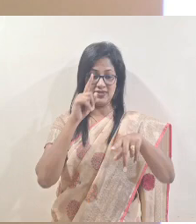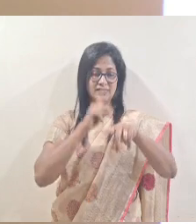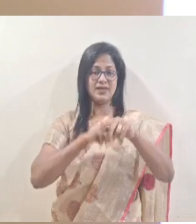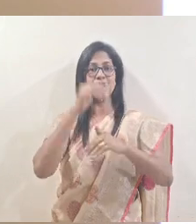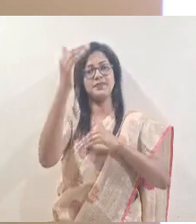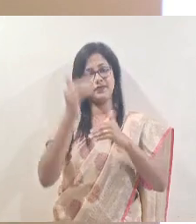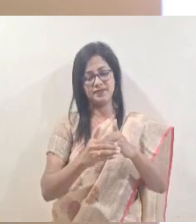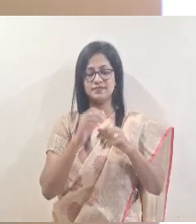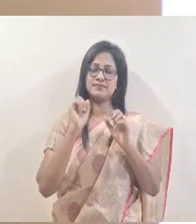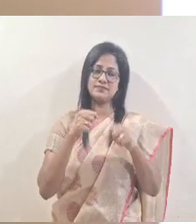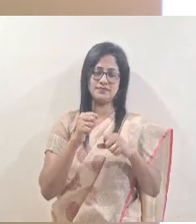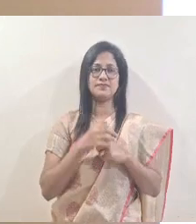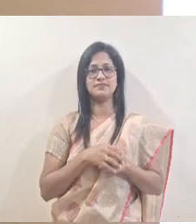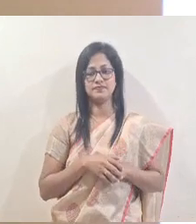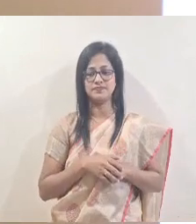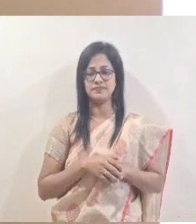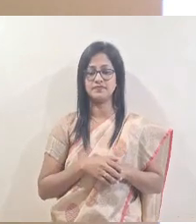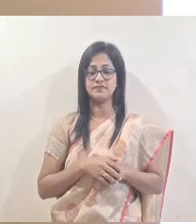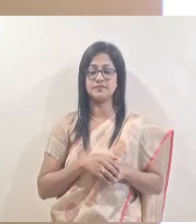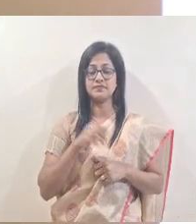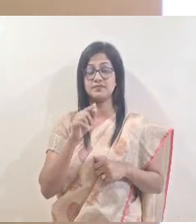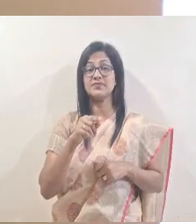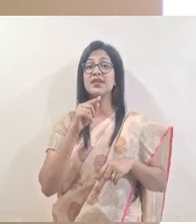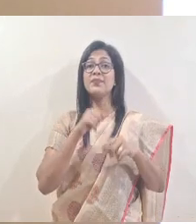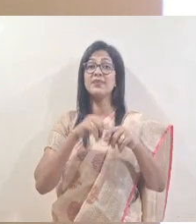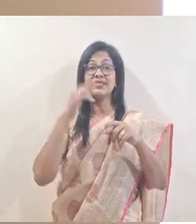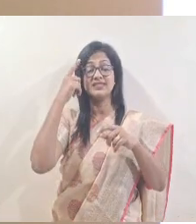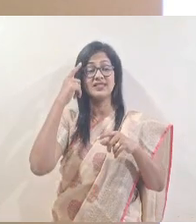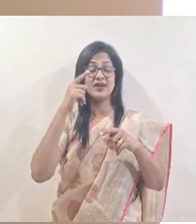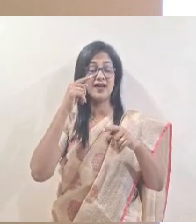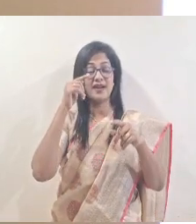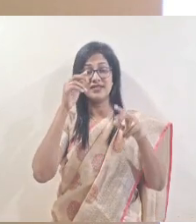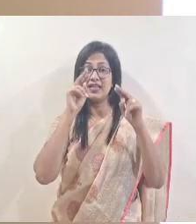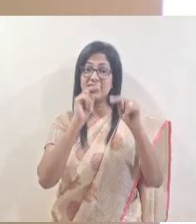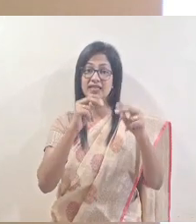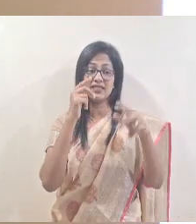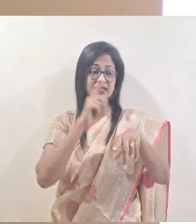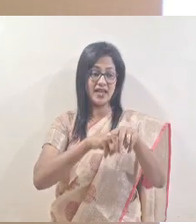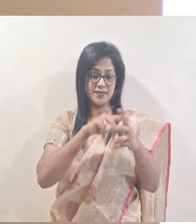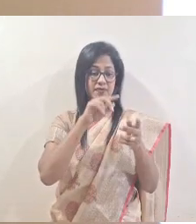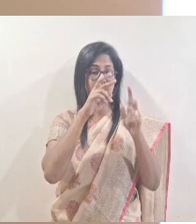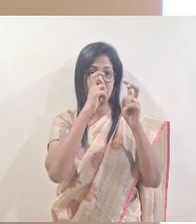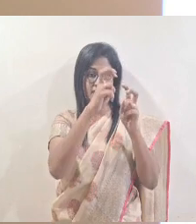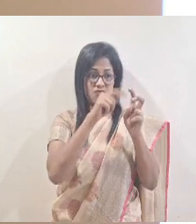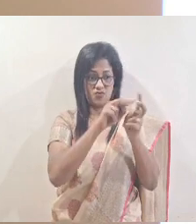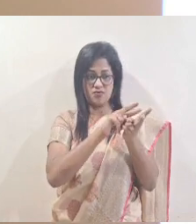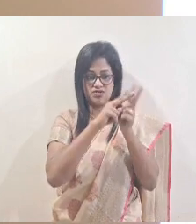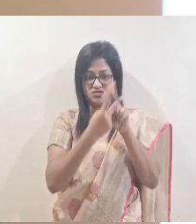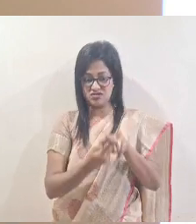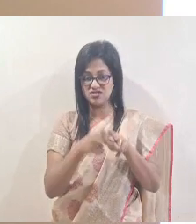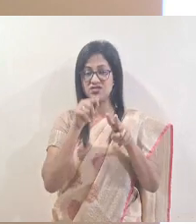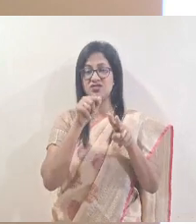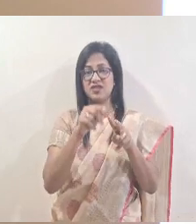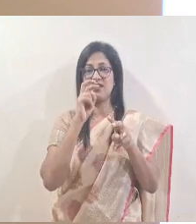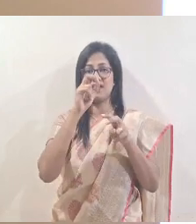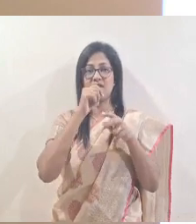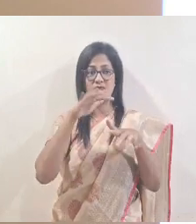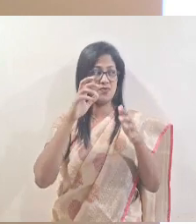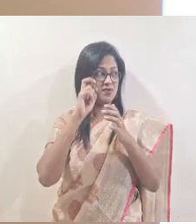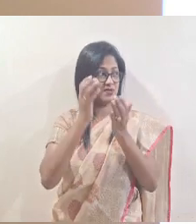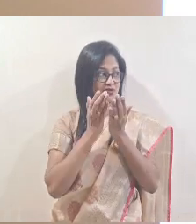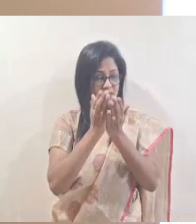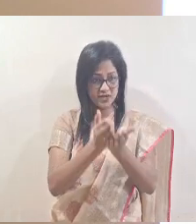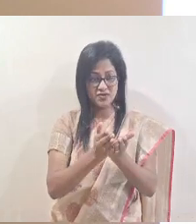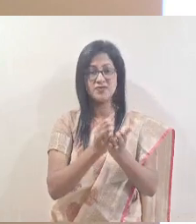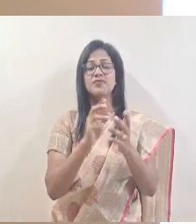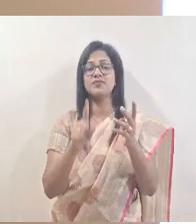time can be reduced, of course. What should be the desirable time from changing from metro to water metro or